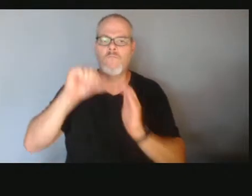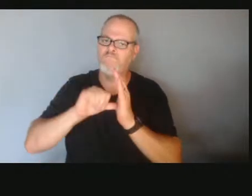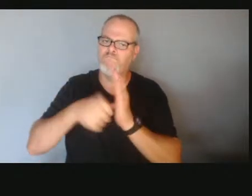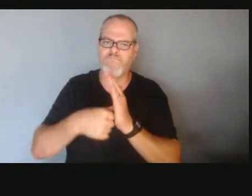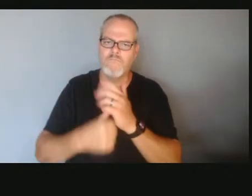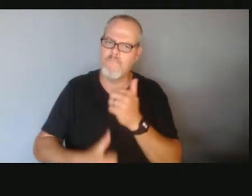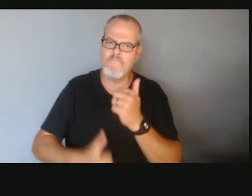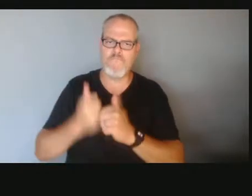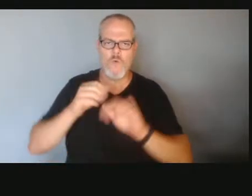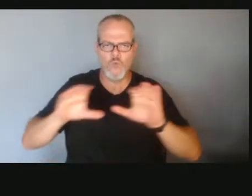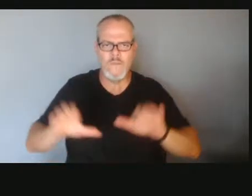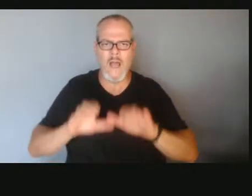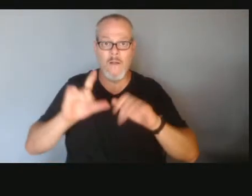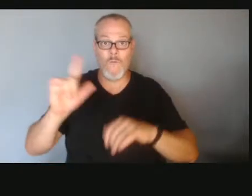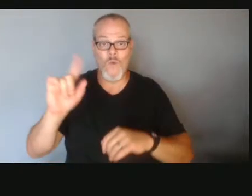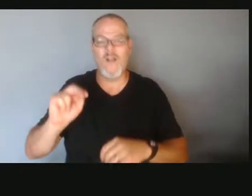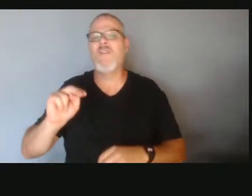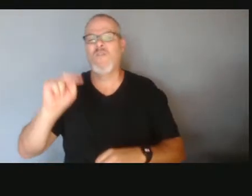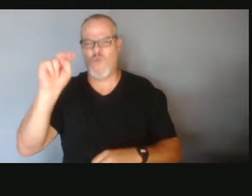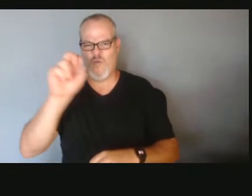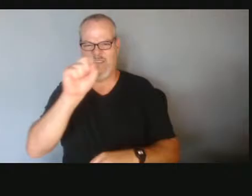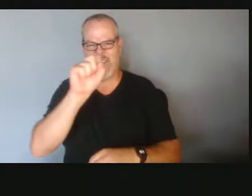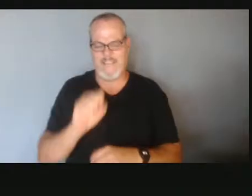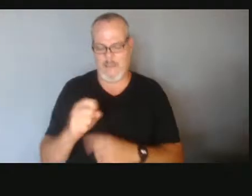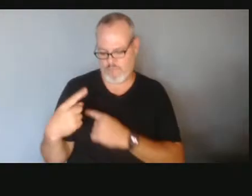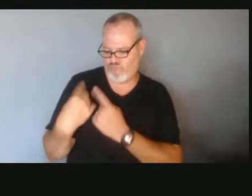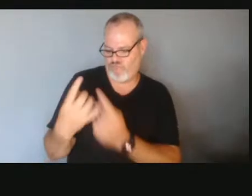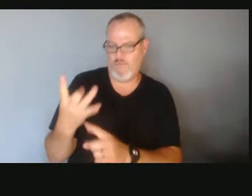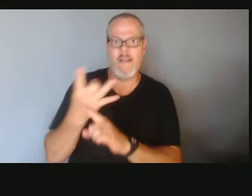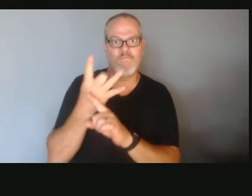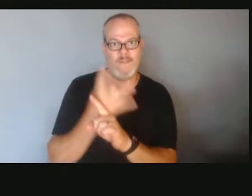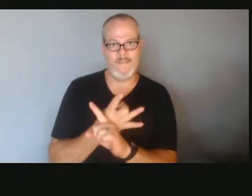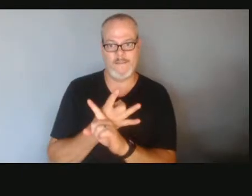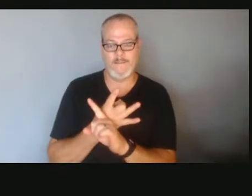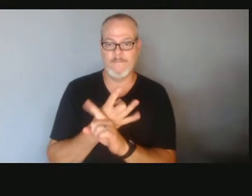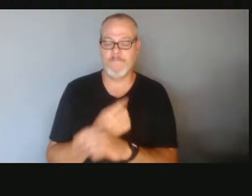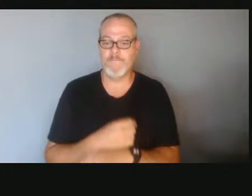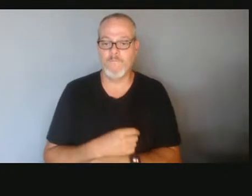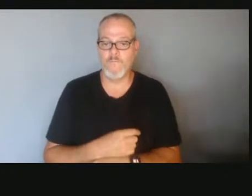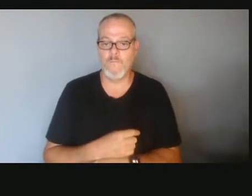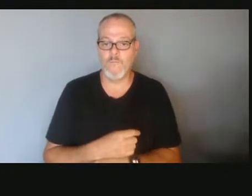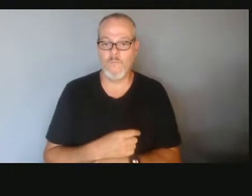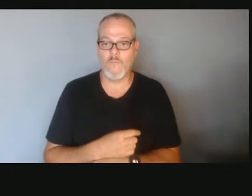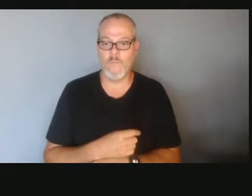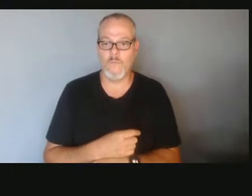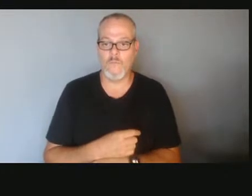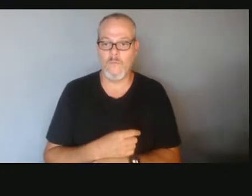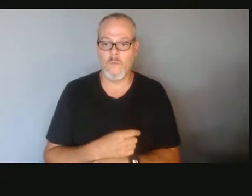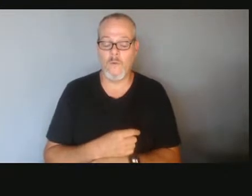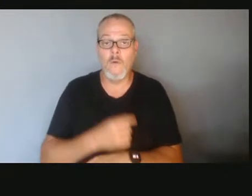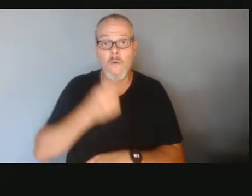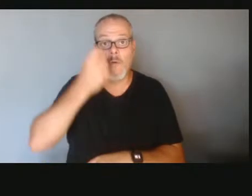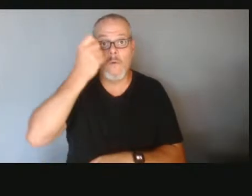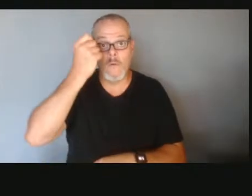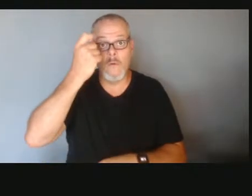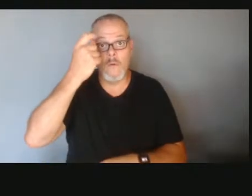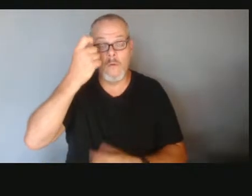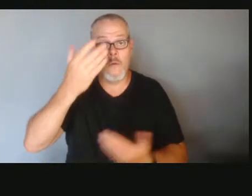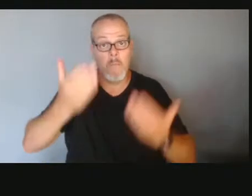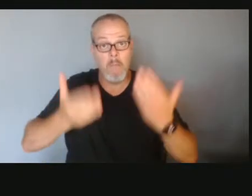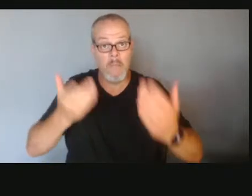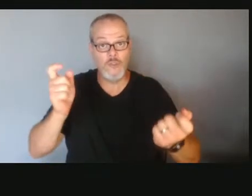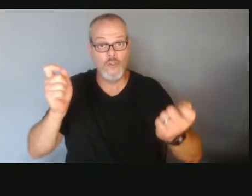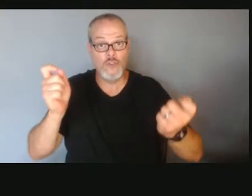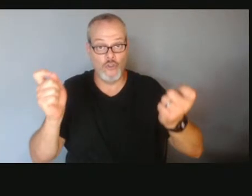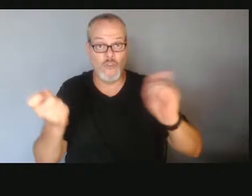active over the last 8 months. We'll see, though, that there's reason to believe that could shift once again,